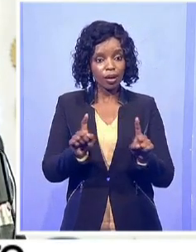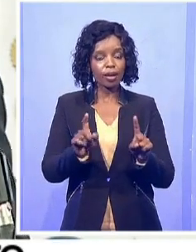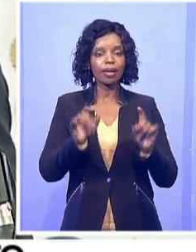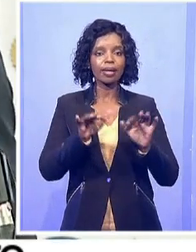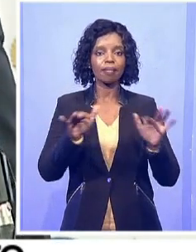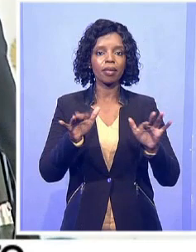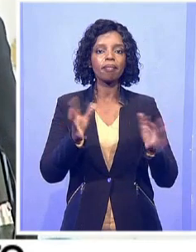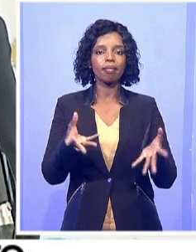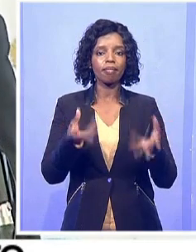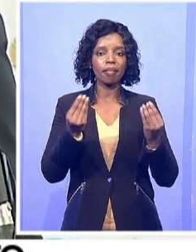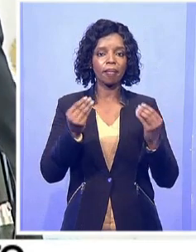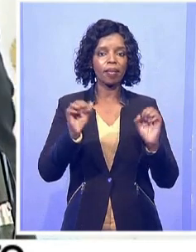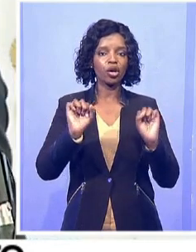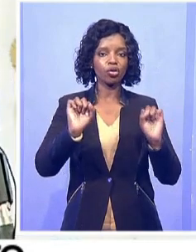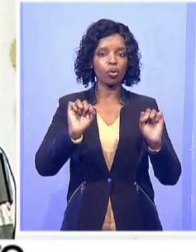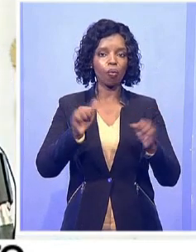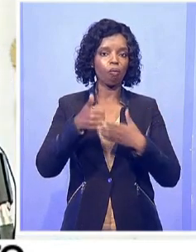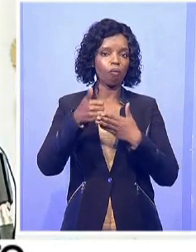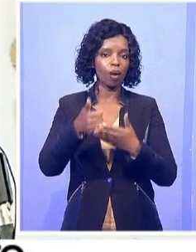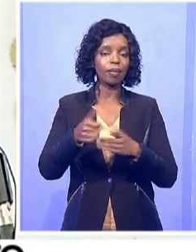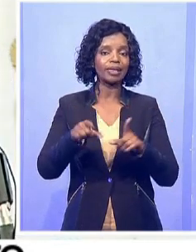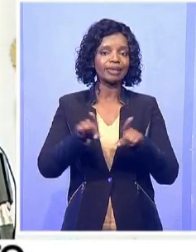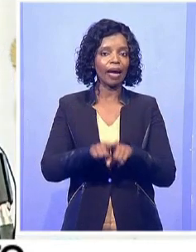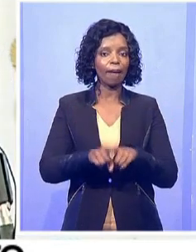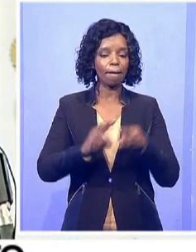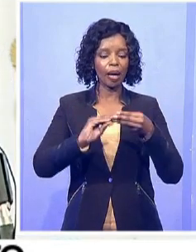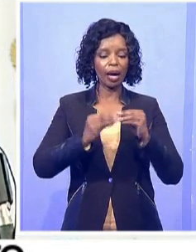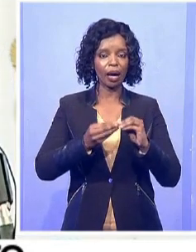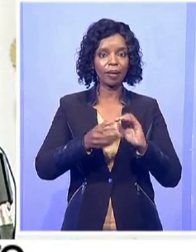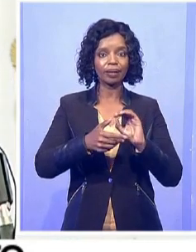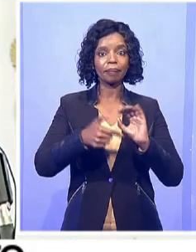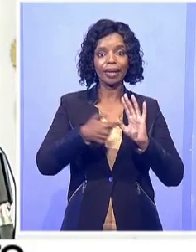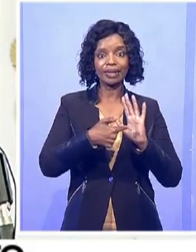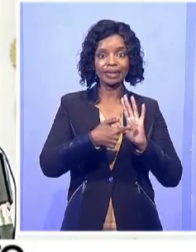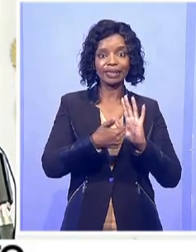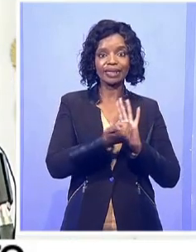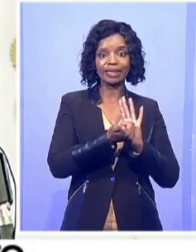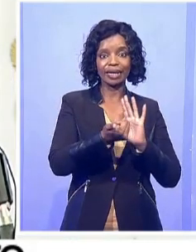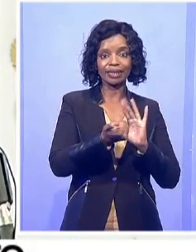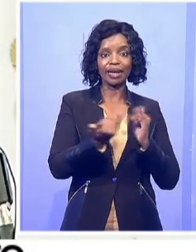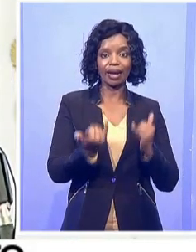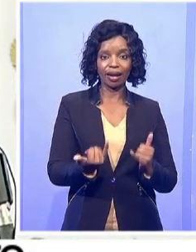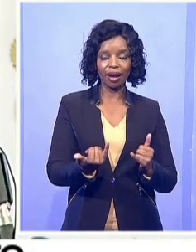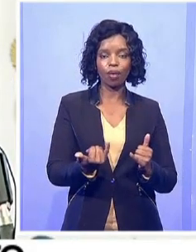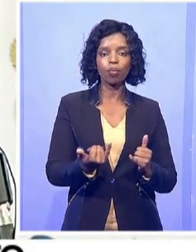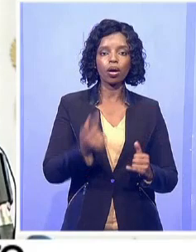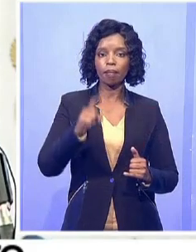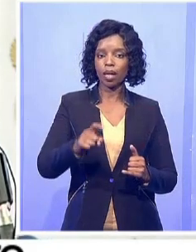the Act, we must try very hard. And I can assure you that we will succeed.